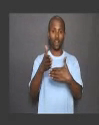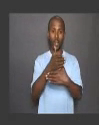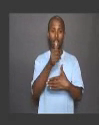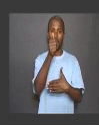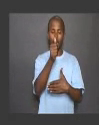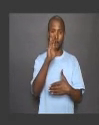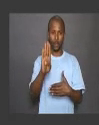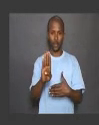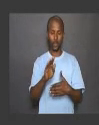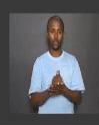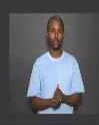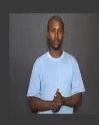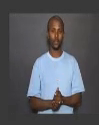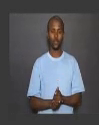b.